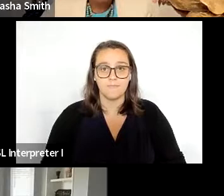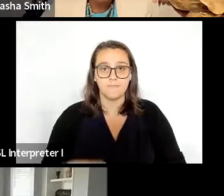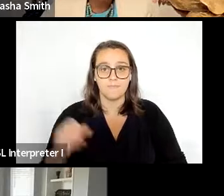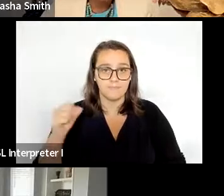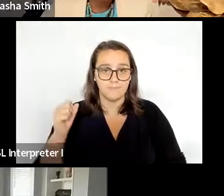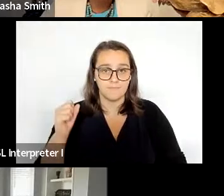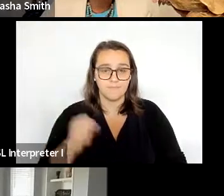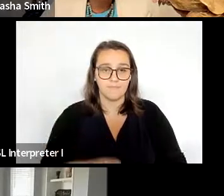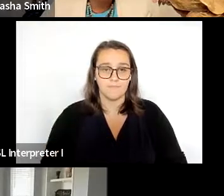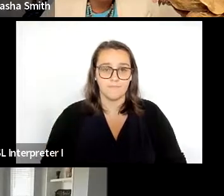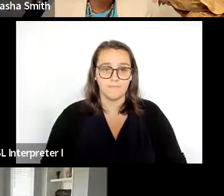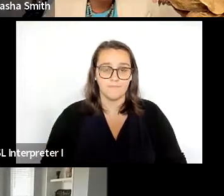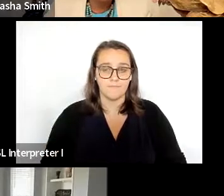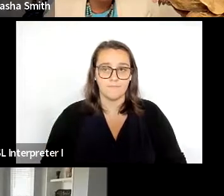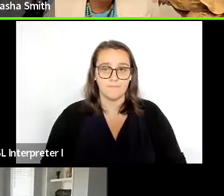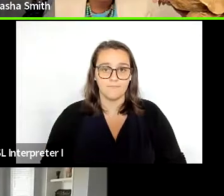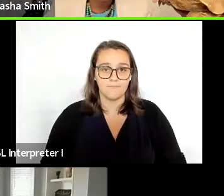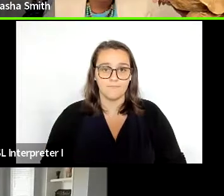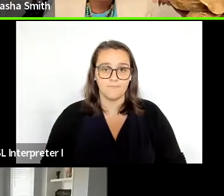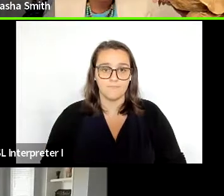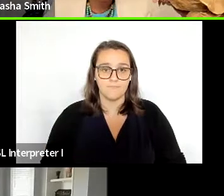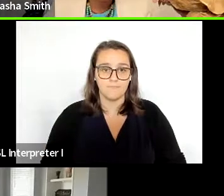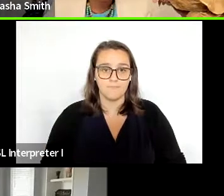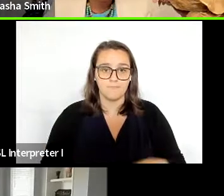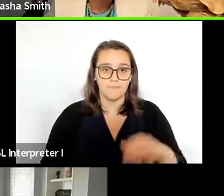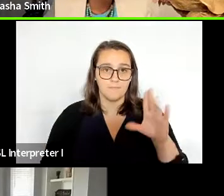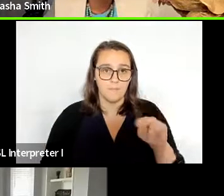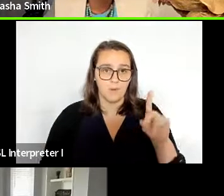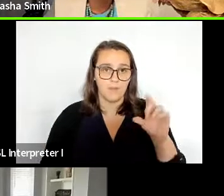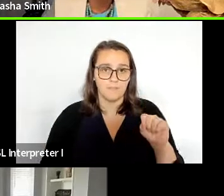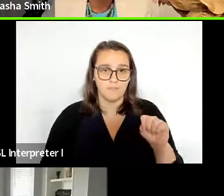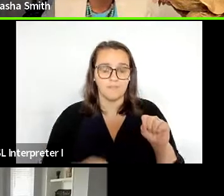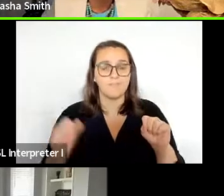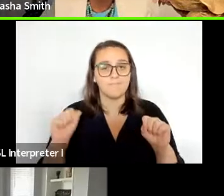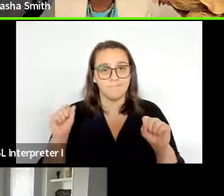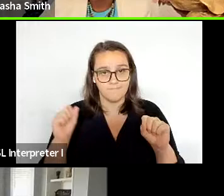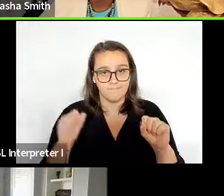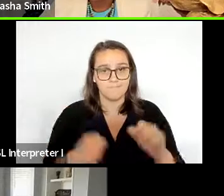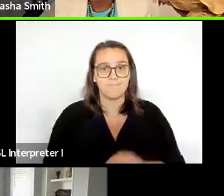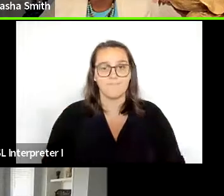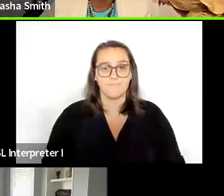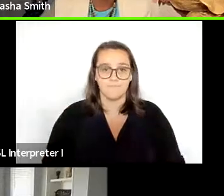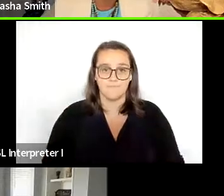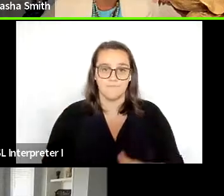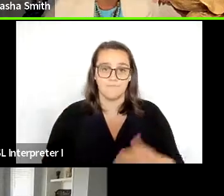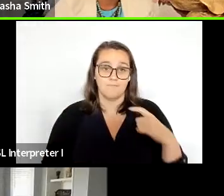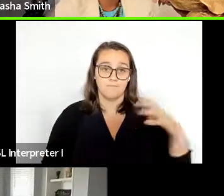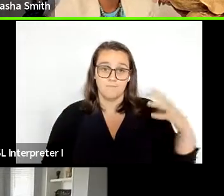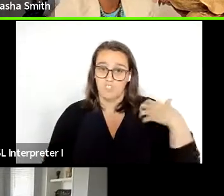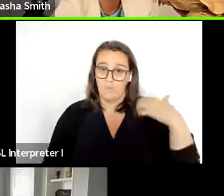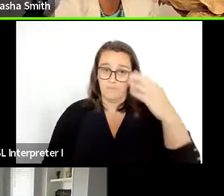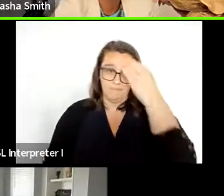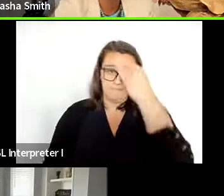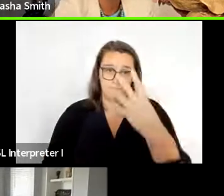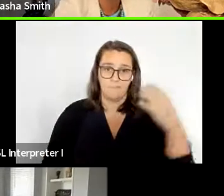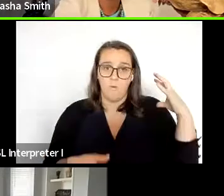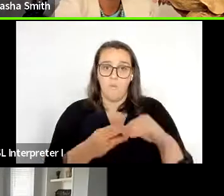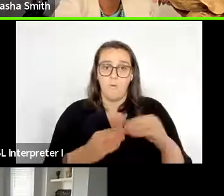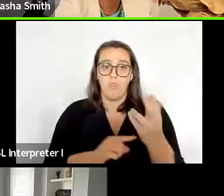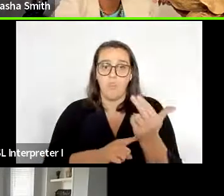Yes. Councilmember Allen votes yes. And Councilmember Bonds. Yes. Councilmember Bonds votes yes. Mr. Chairman, there are 13